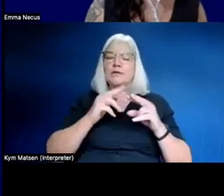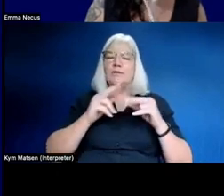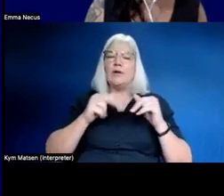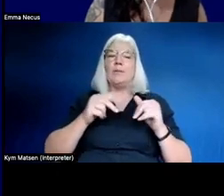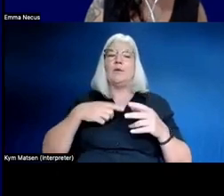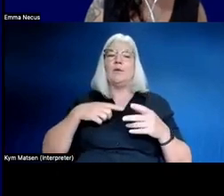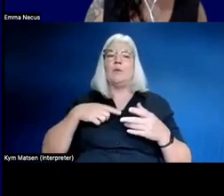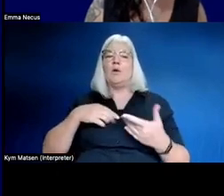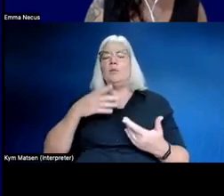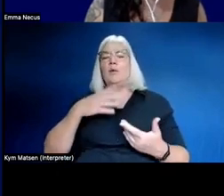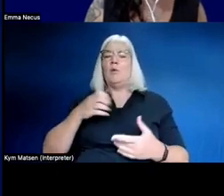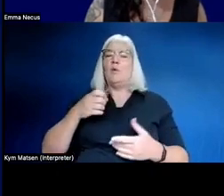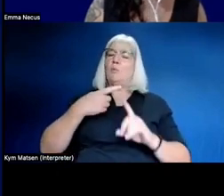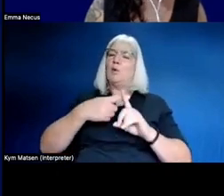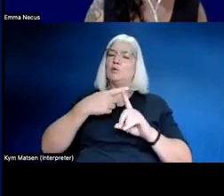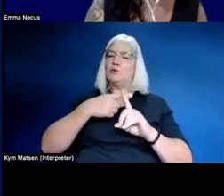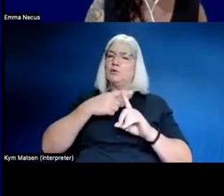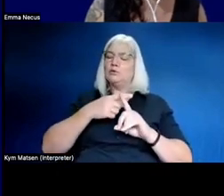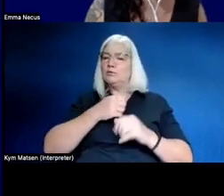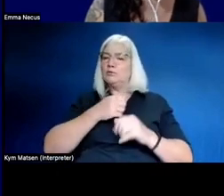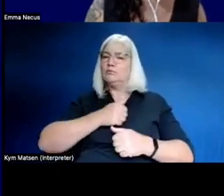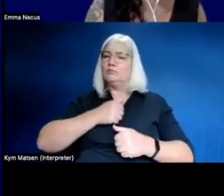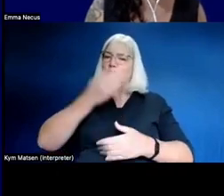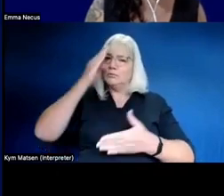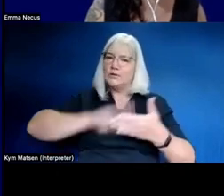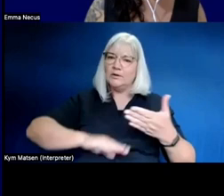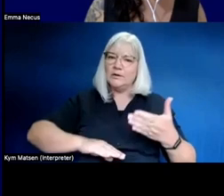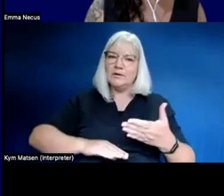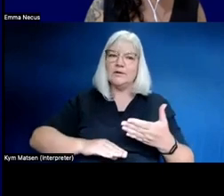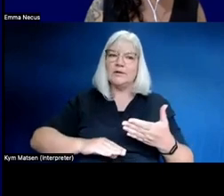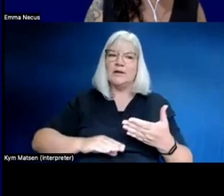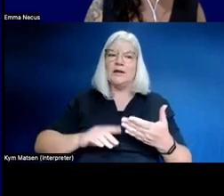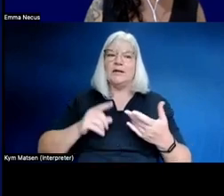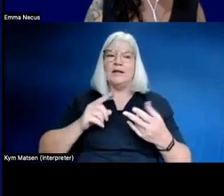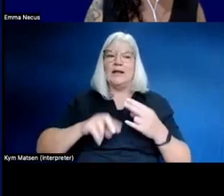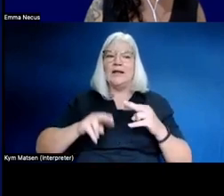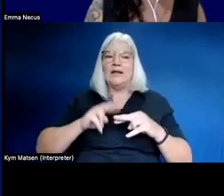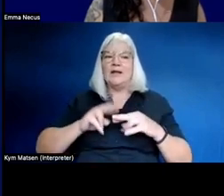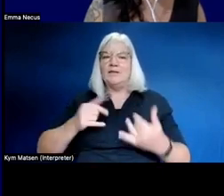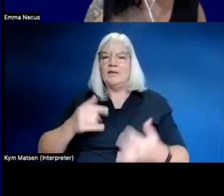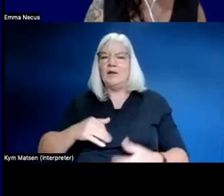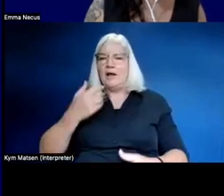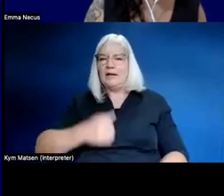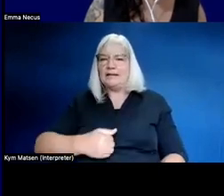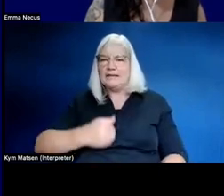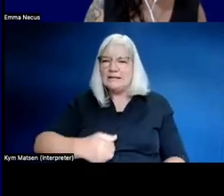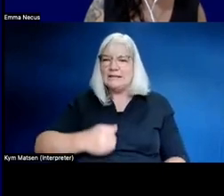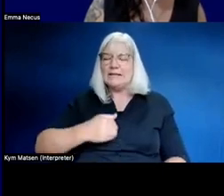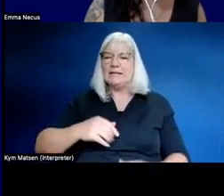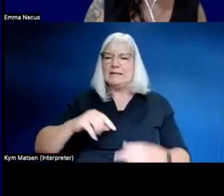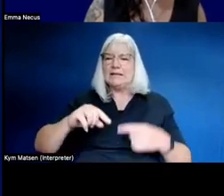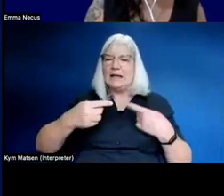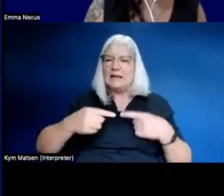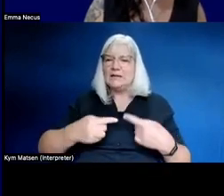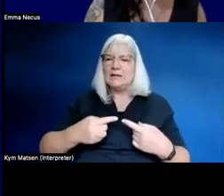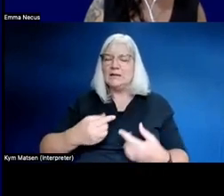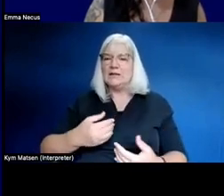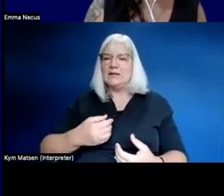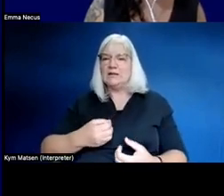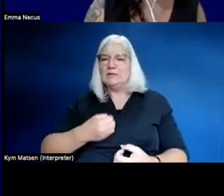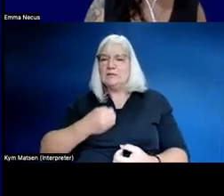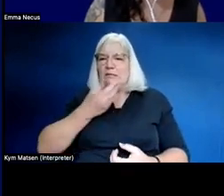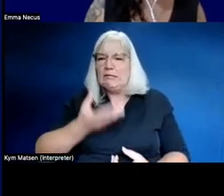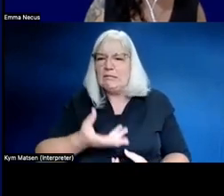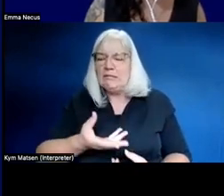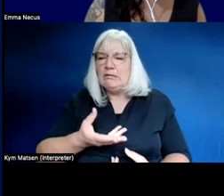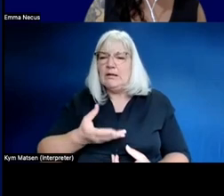you have an intolerance or an allergy or reflux or vomiting, et cetera, this all adds to that picture that eating and drinking is